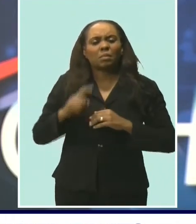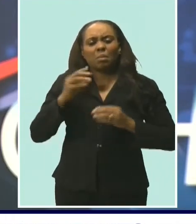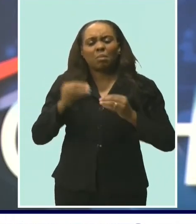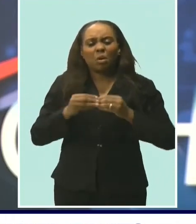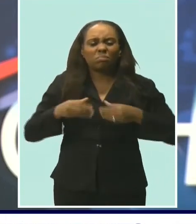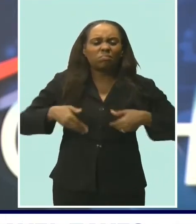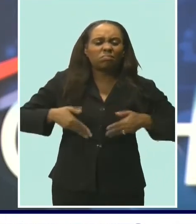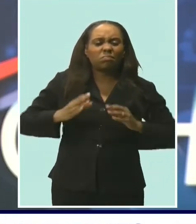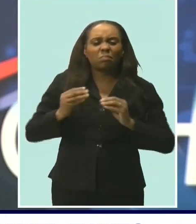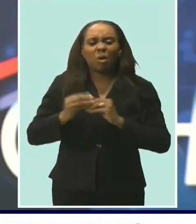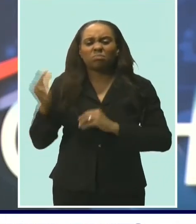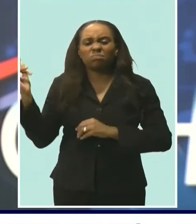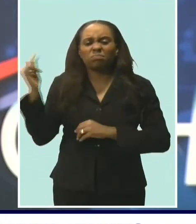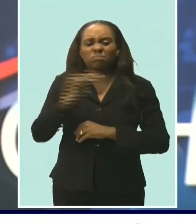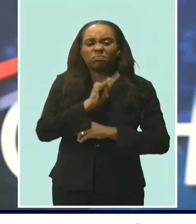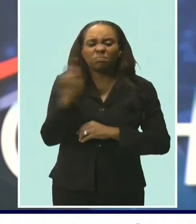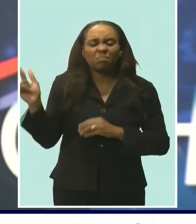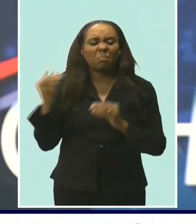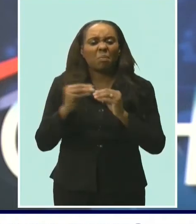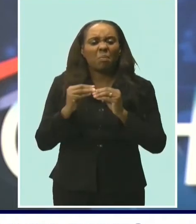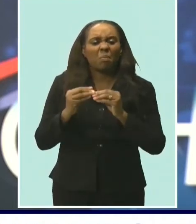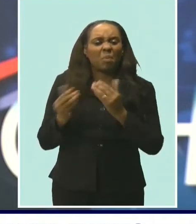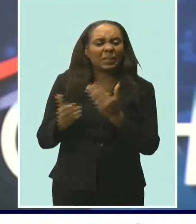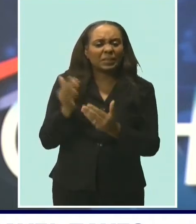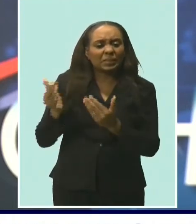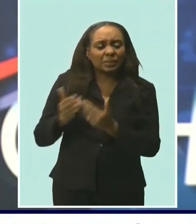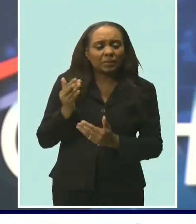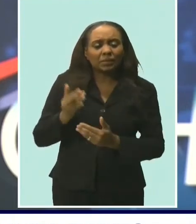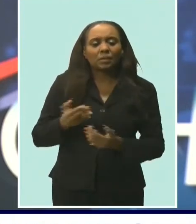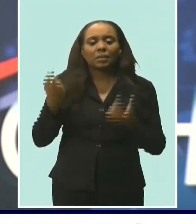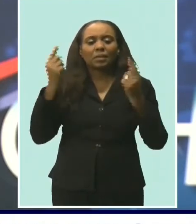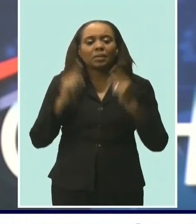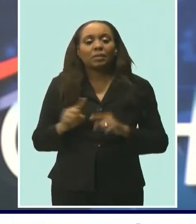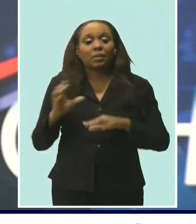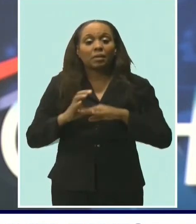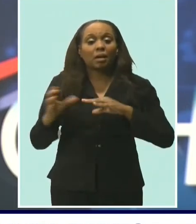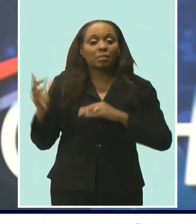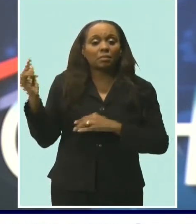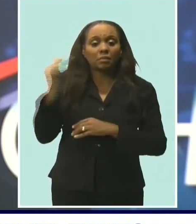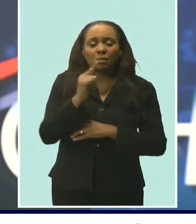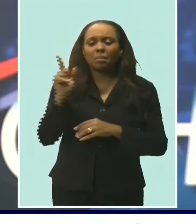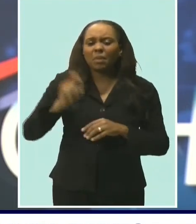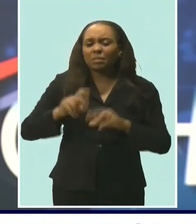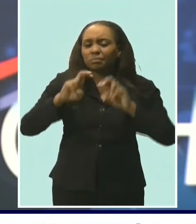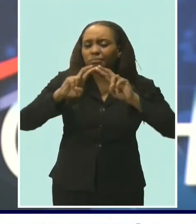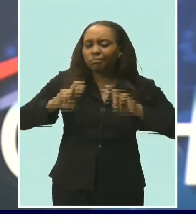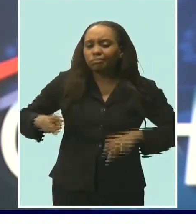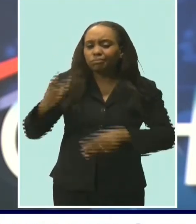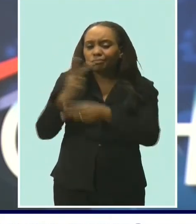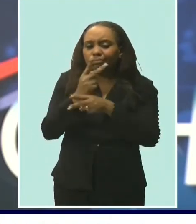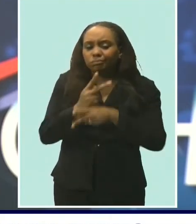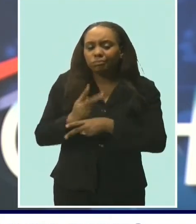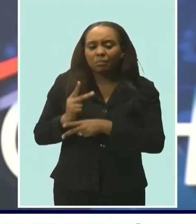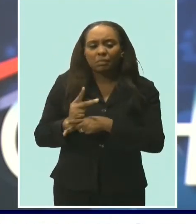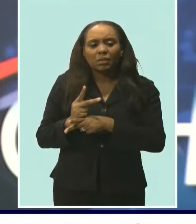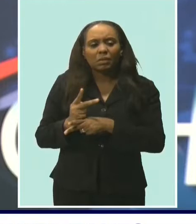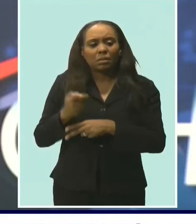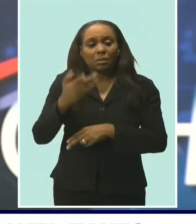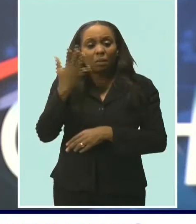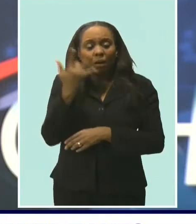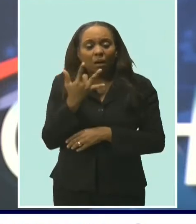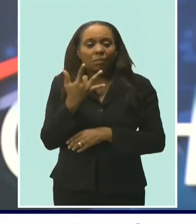regional leaders participated in that conference and agreed that regional travel must be carefully looked at as countries continue to struggle